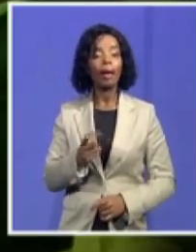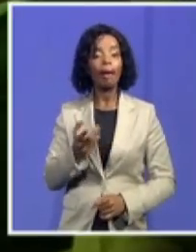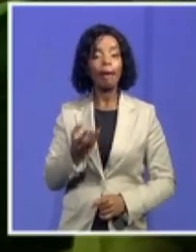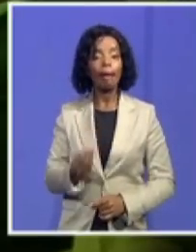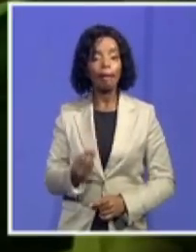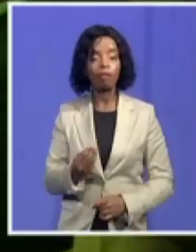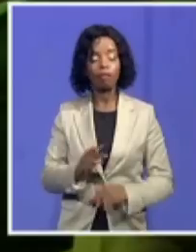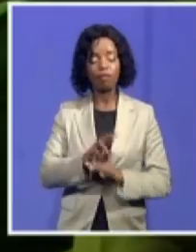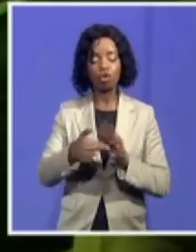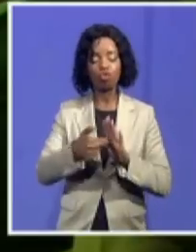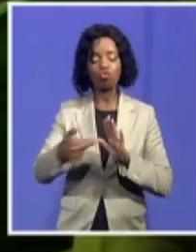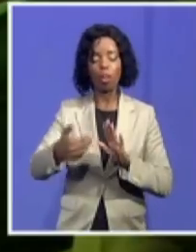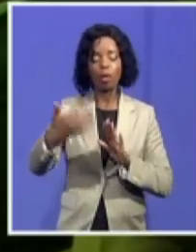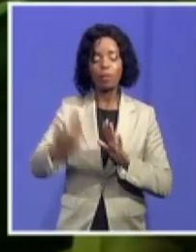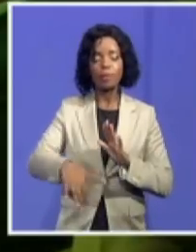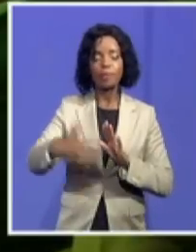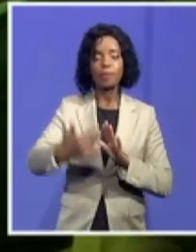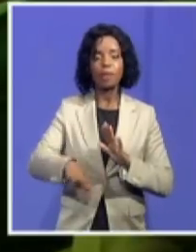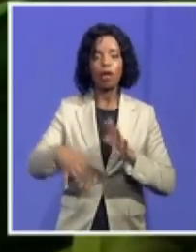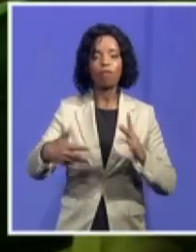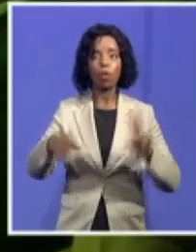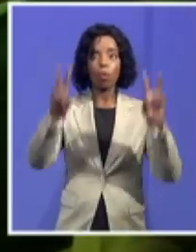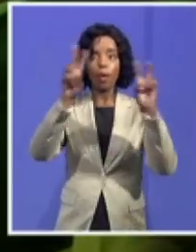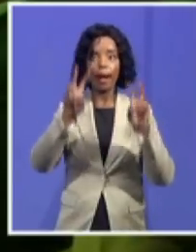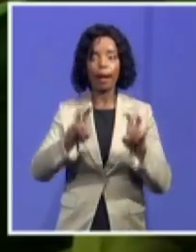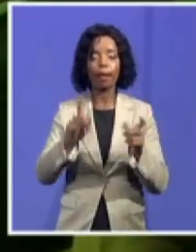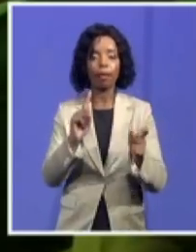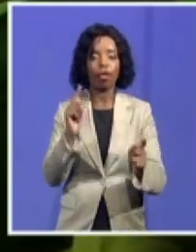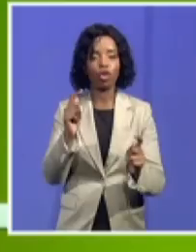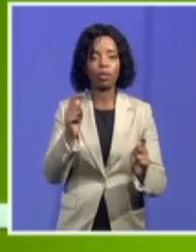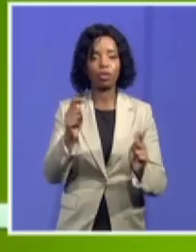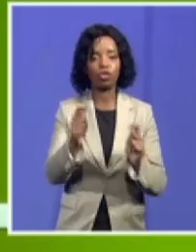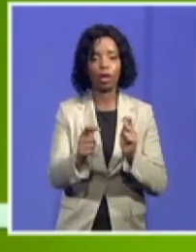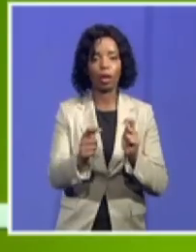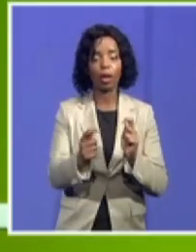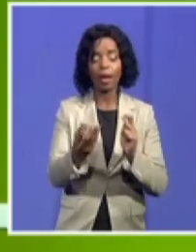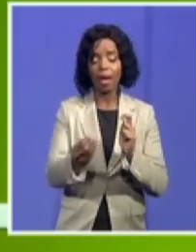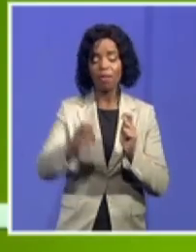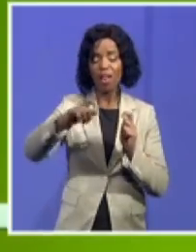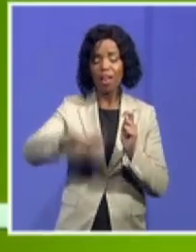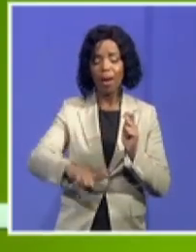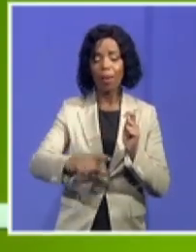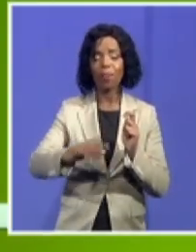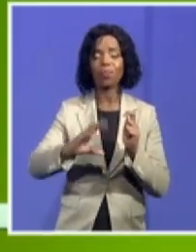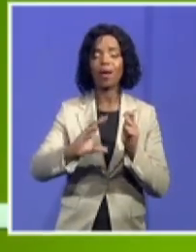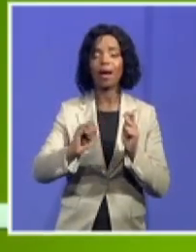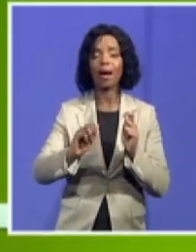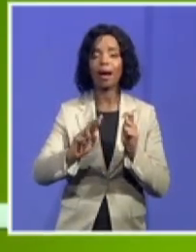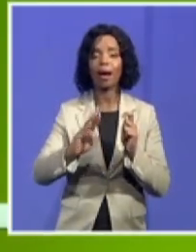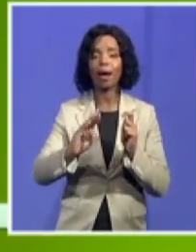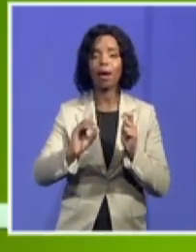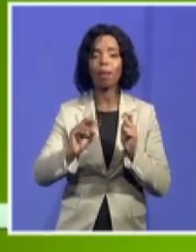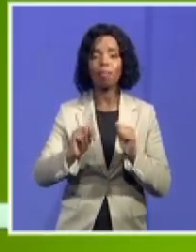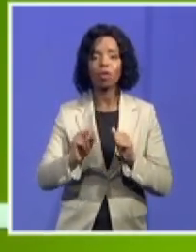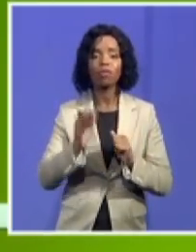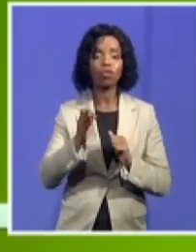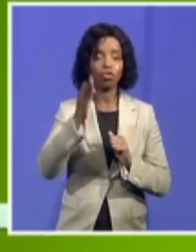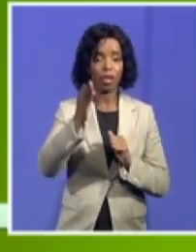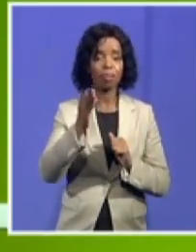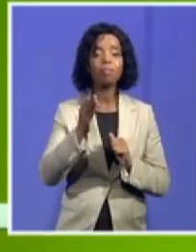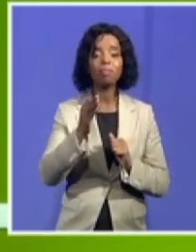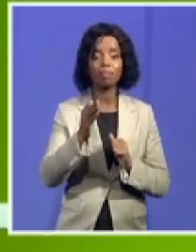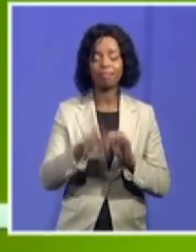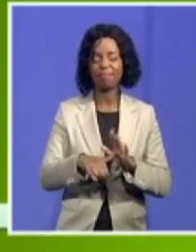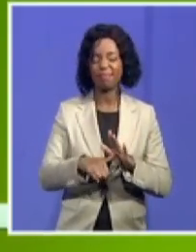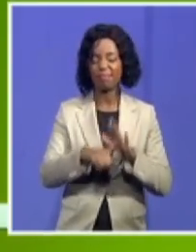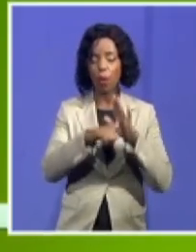our onward march towards a low-carbon future, it is critical that our efforts are